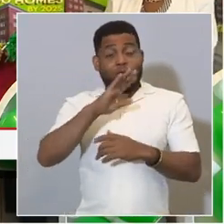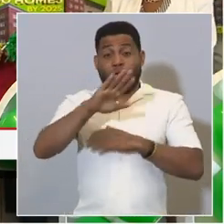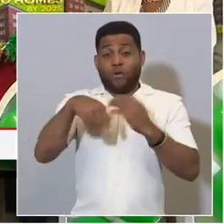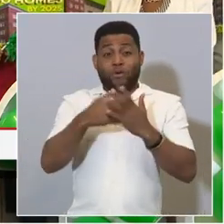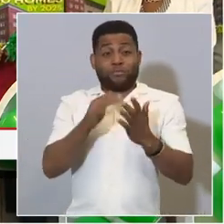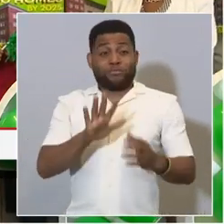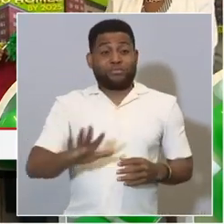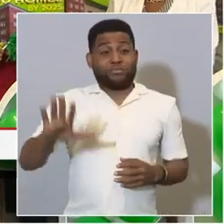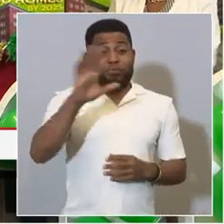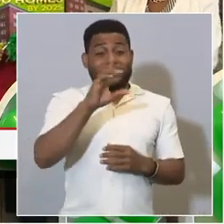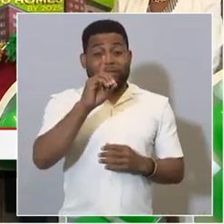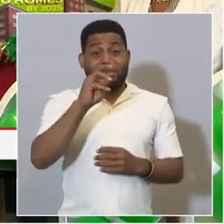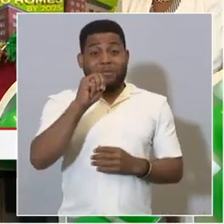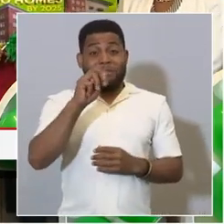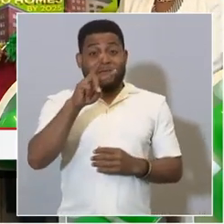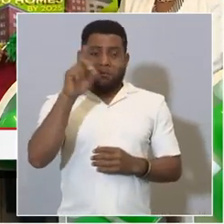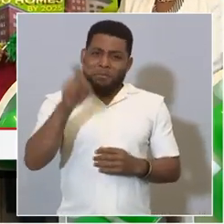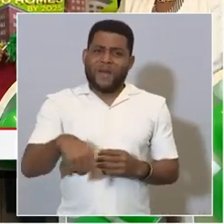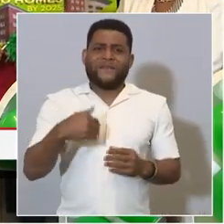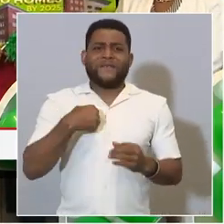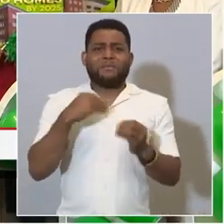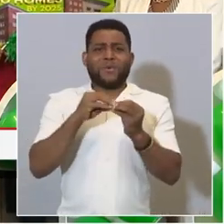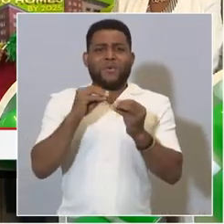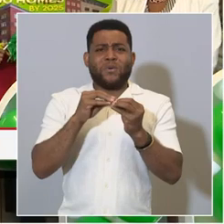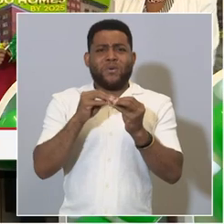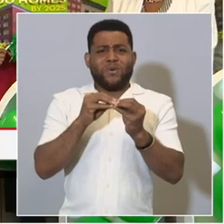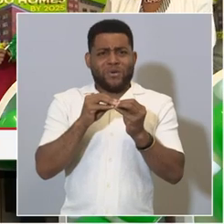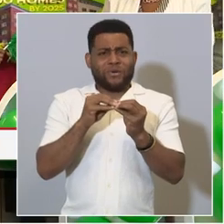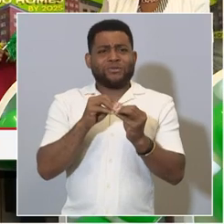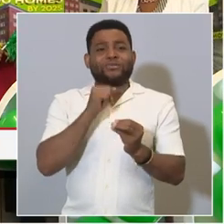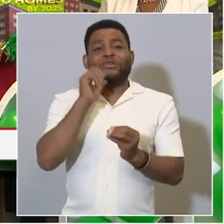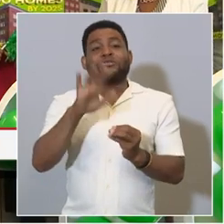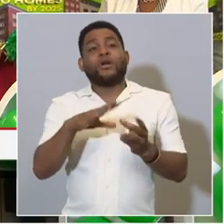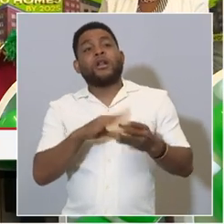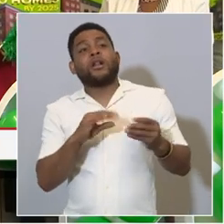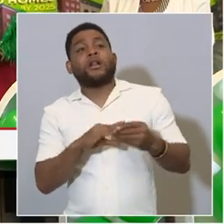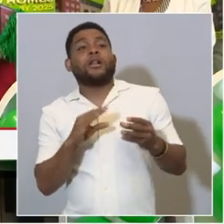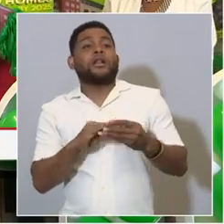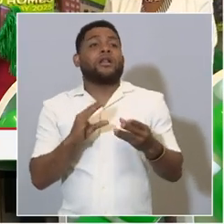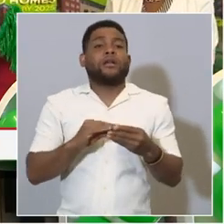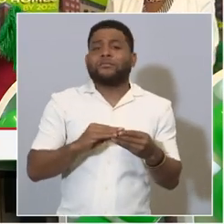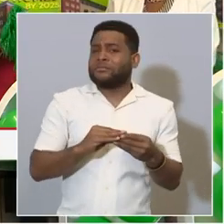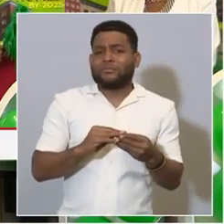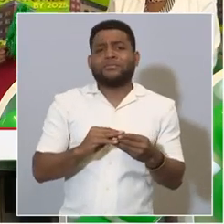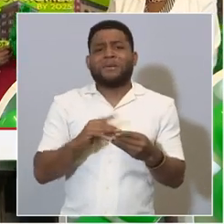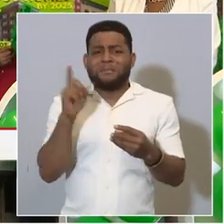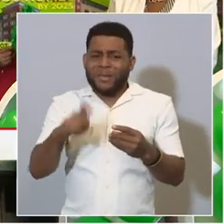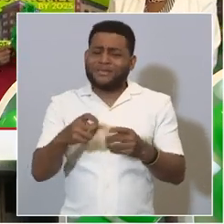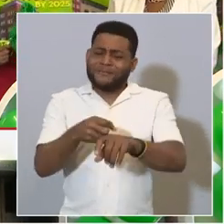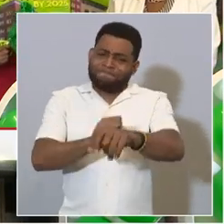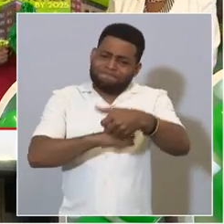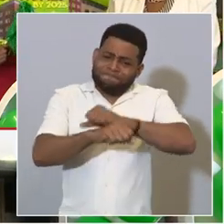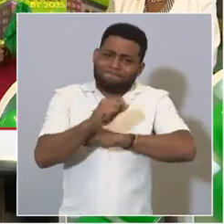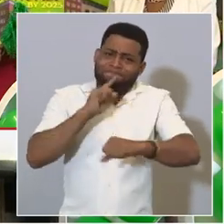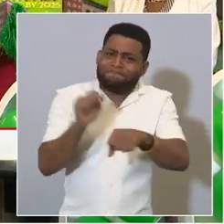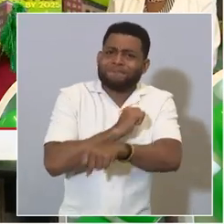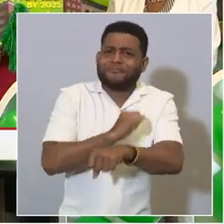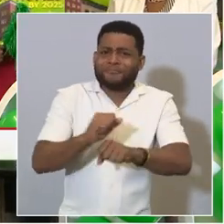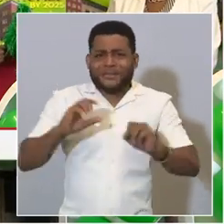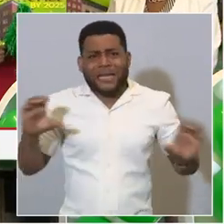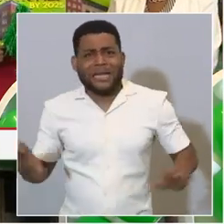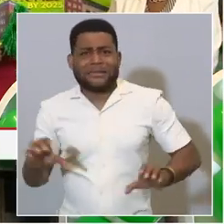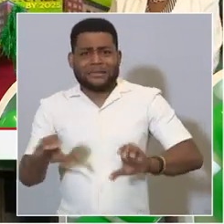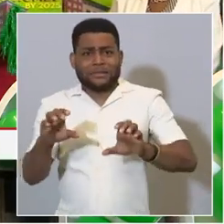more than just talk about it. So there is a lot that goes into the equation of driving down